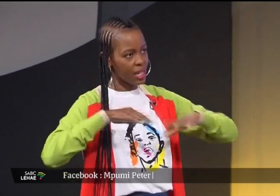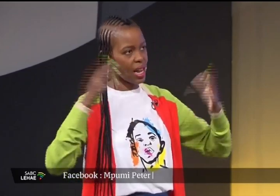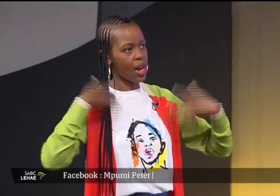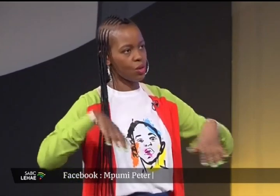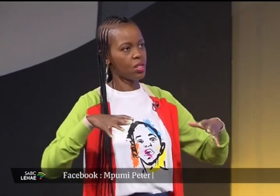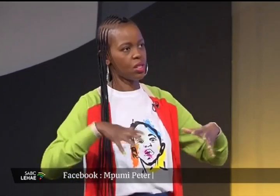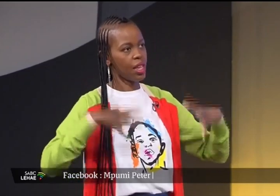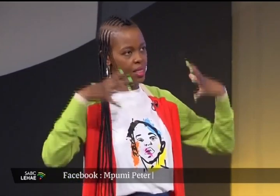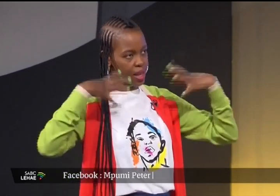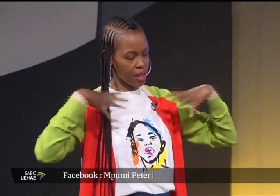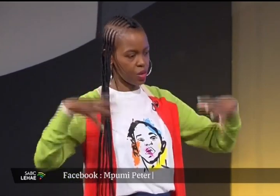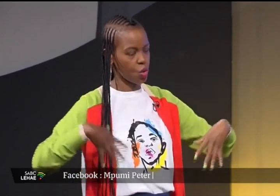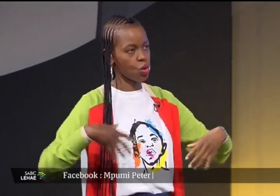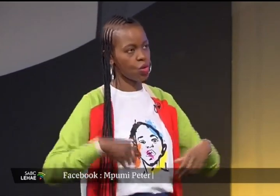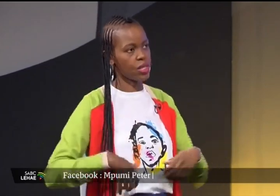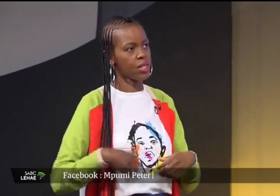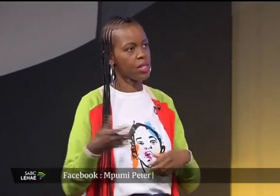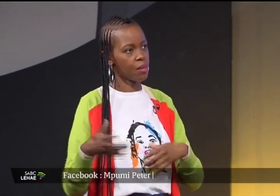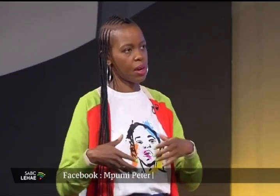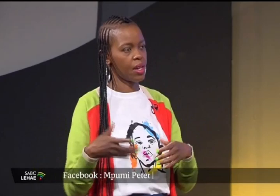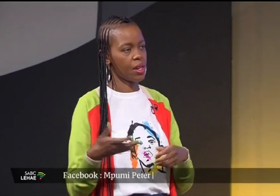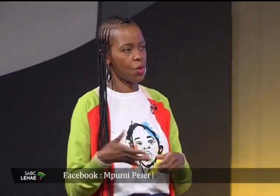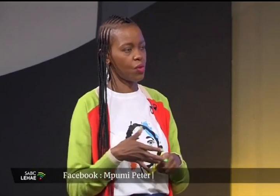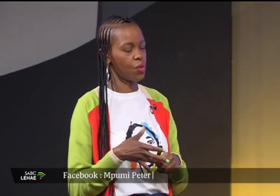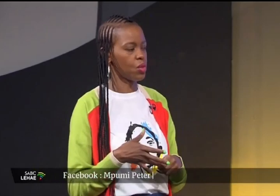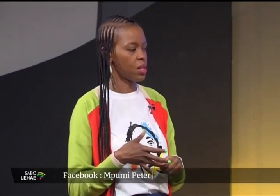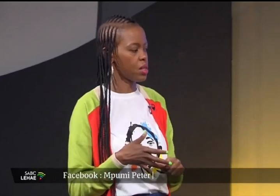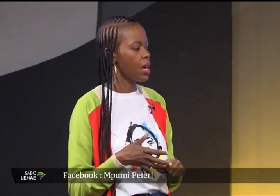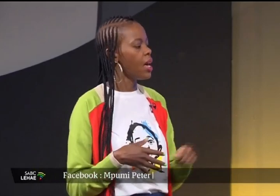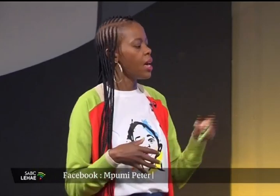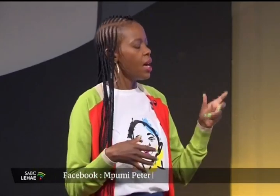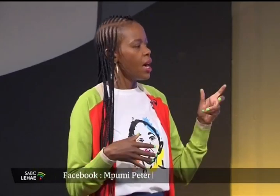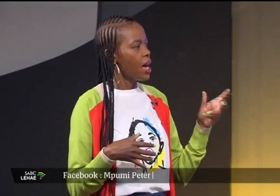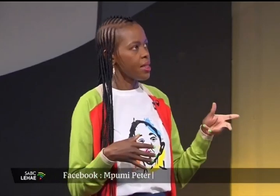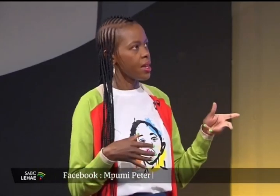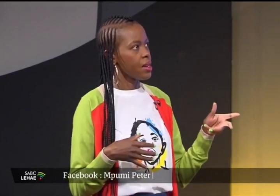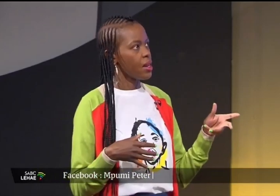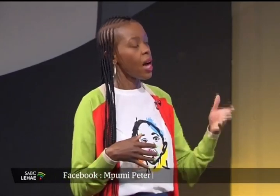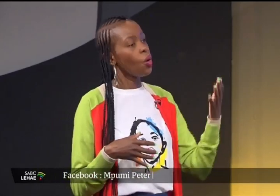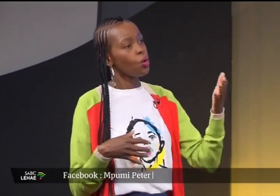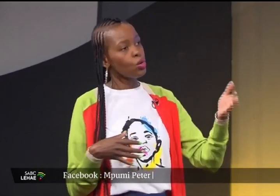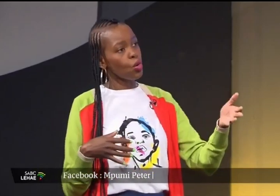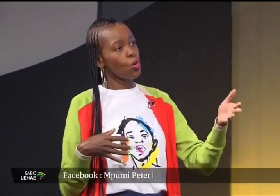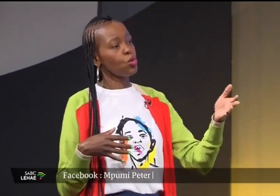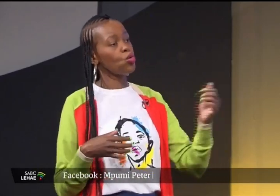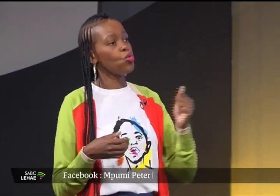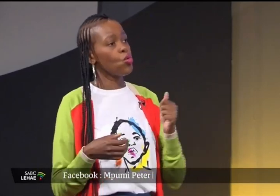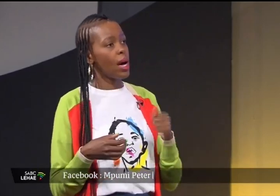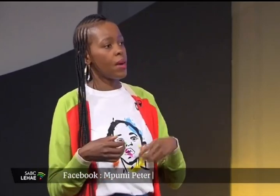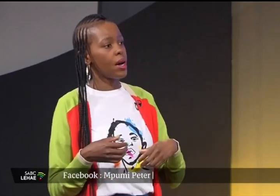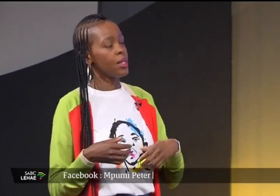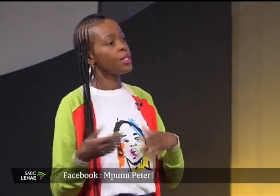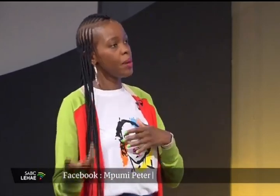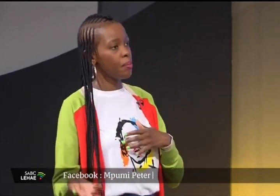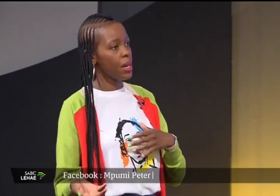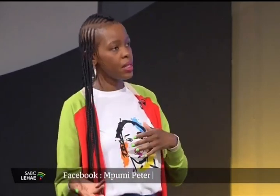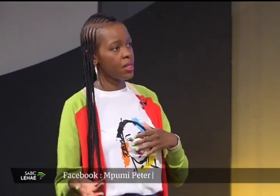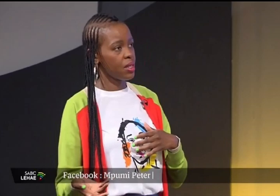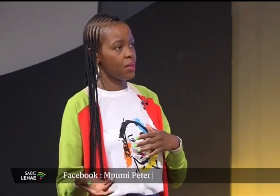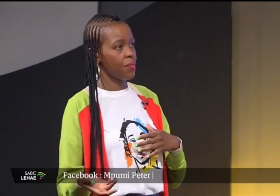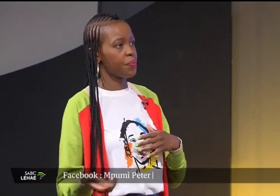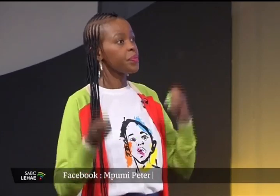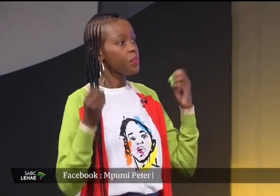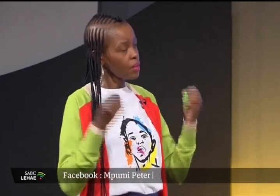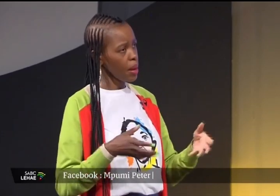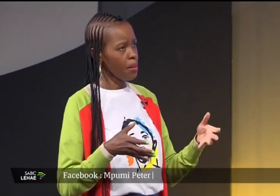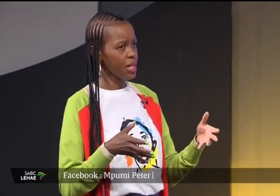I print that out and then zokona yenzi ikipa and all of those things. And then I also do sip and paints.